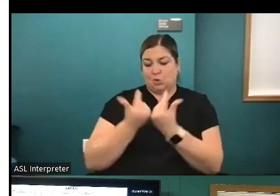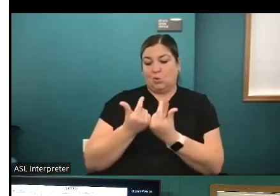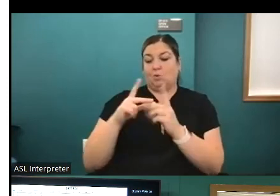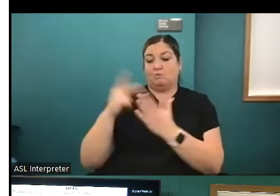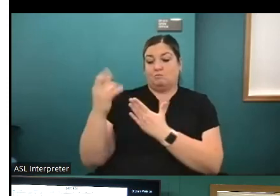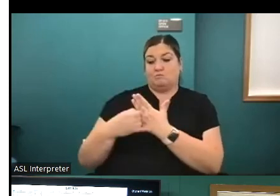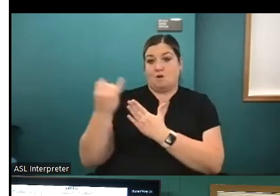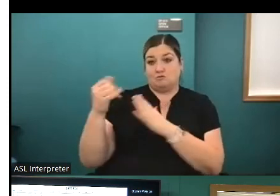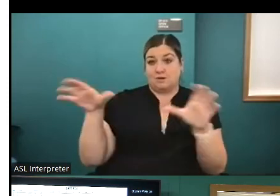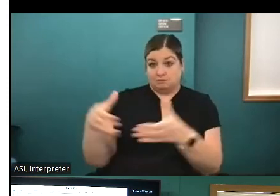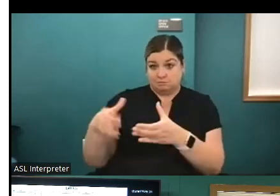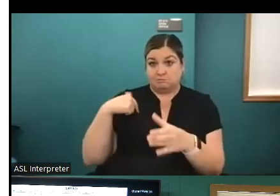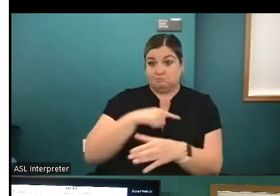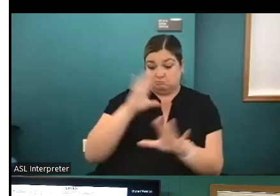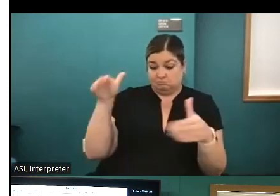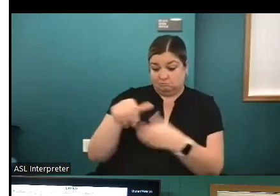to do,